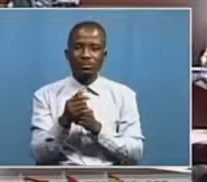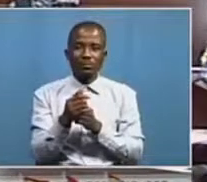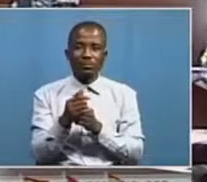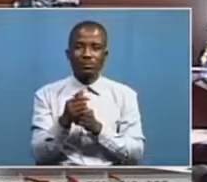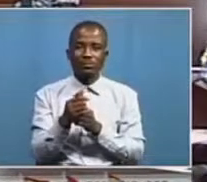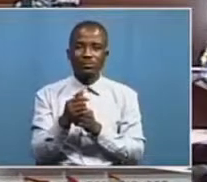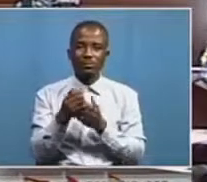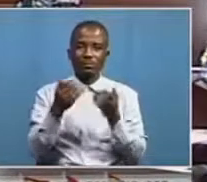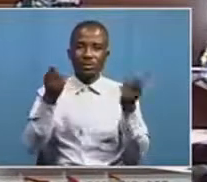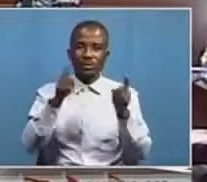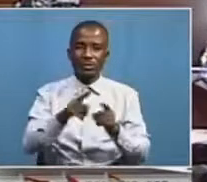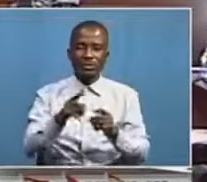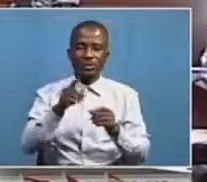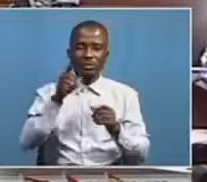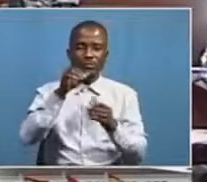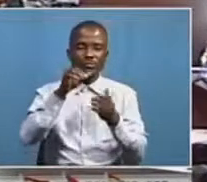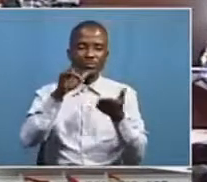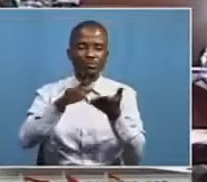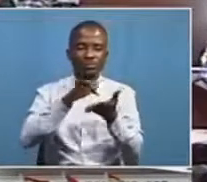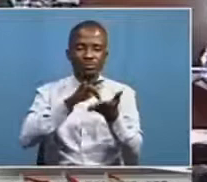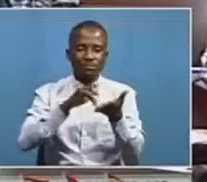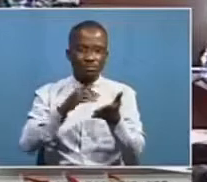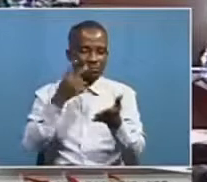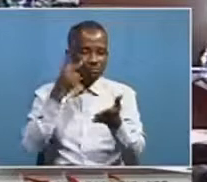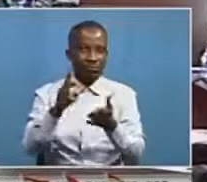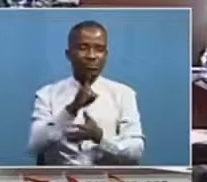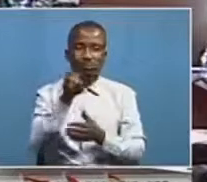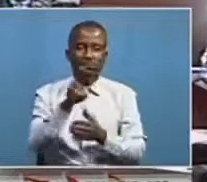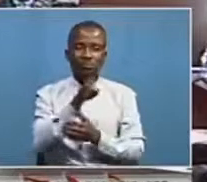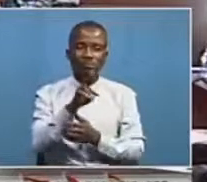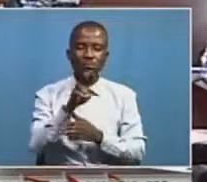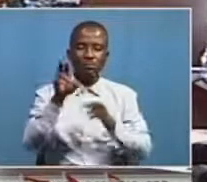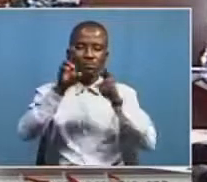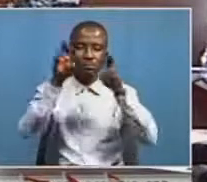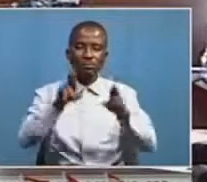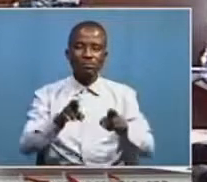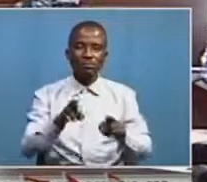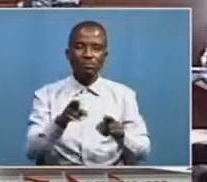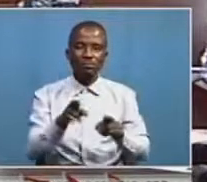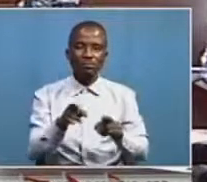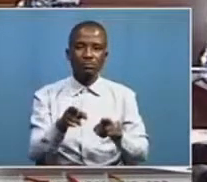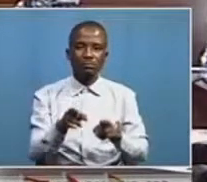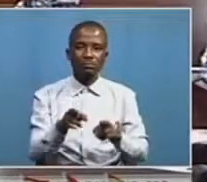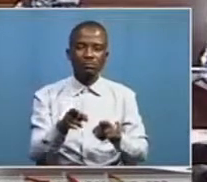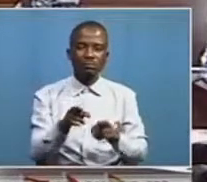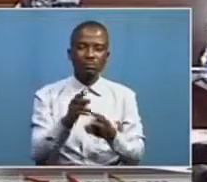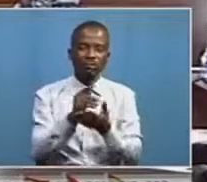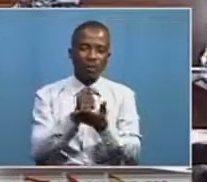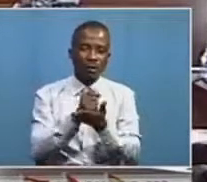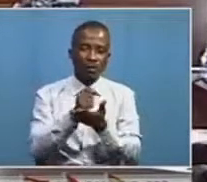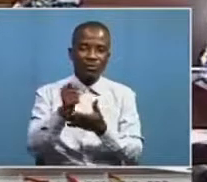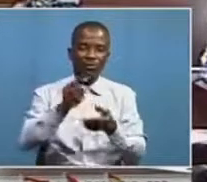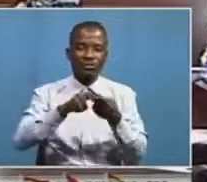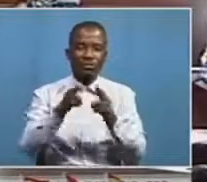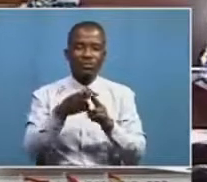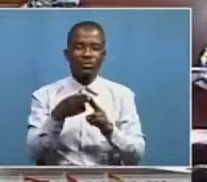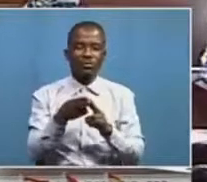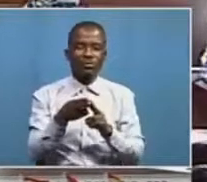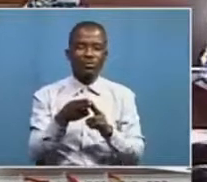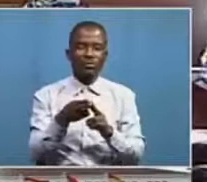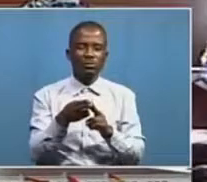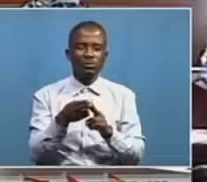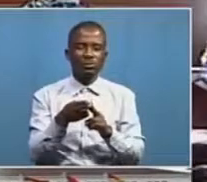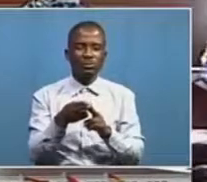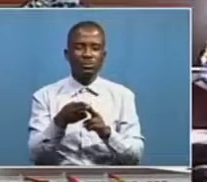cast, when from the data used in announcing the results, the true figure representing the total valid vote